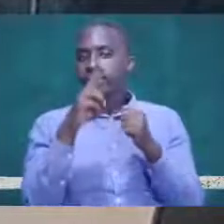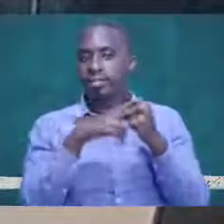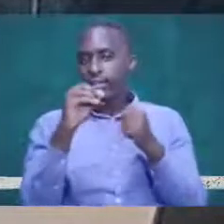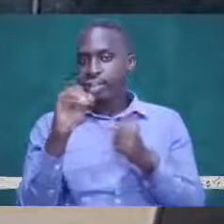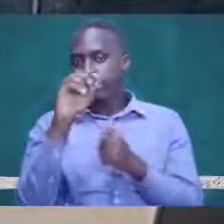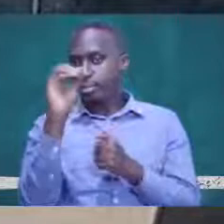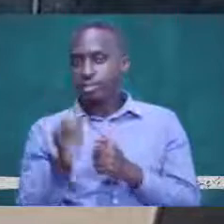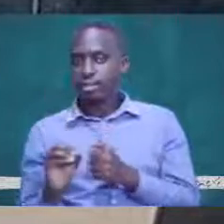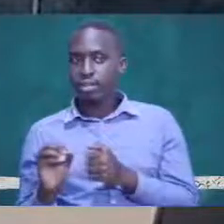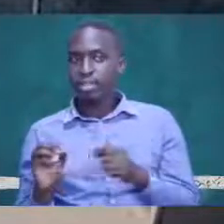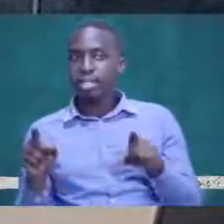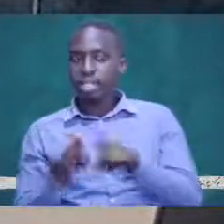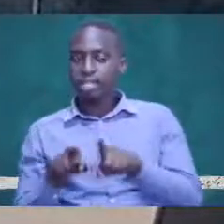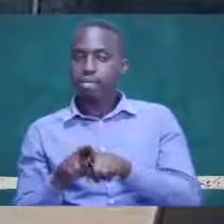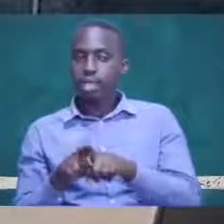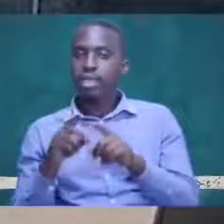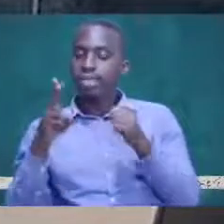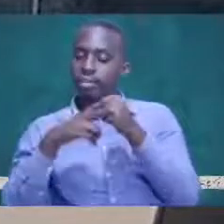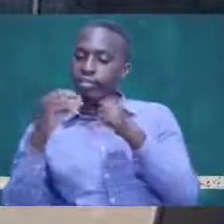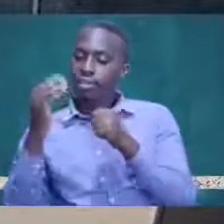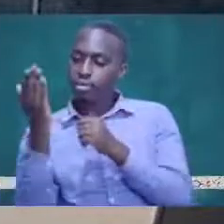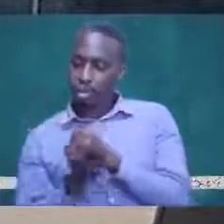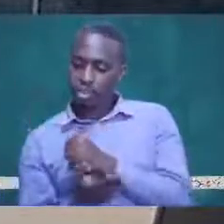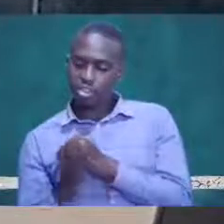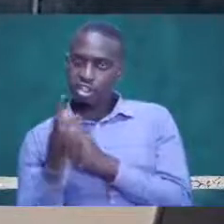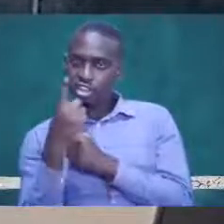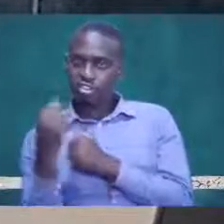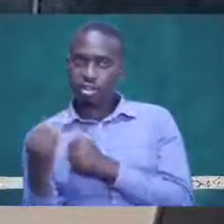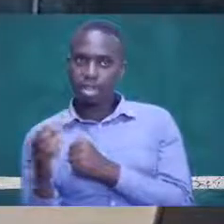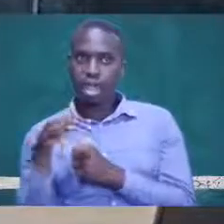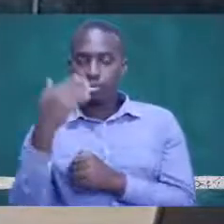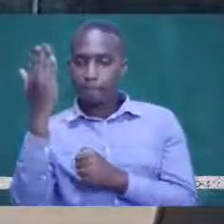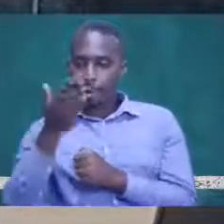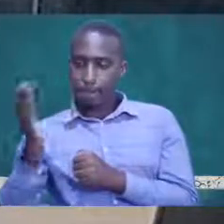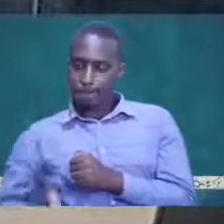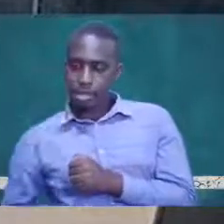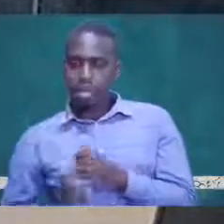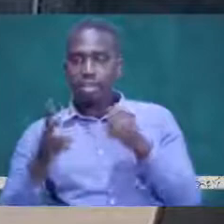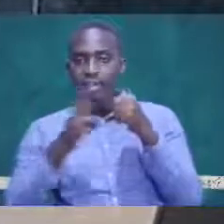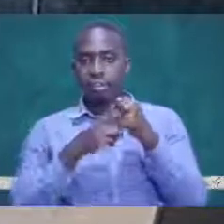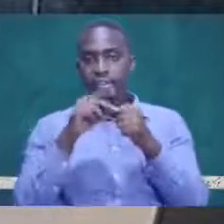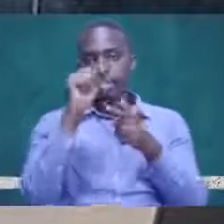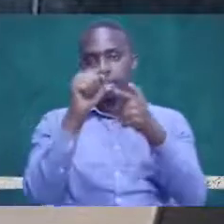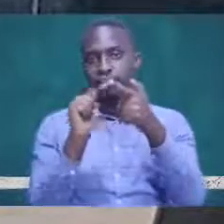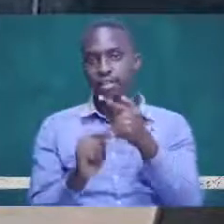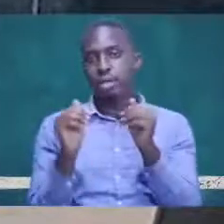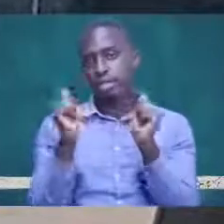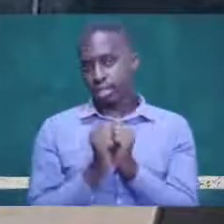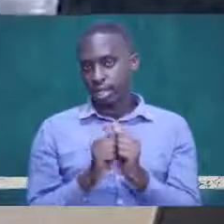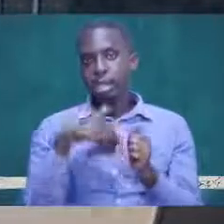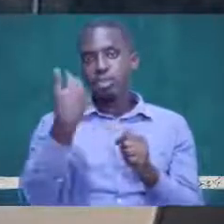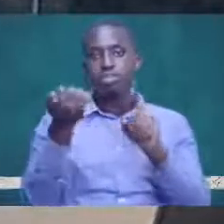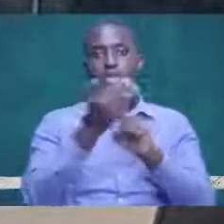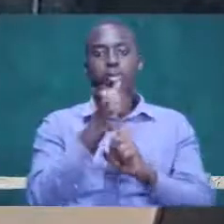that will be 70 out of 100. You cancel the 0, 7 divided by 10, you will get